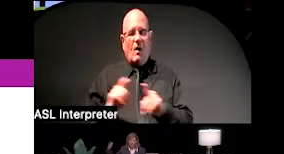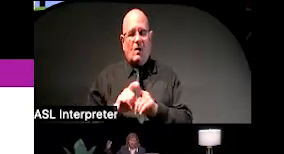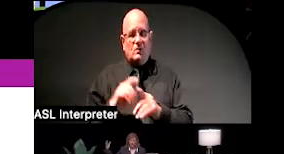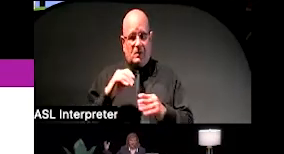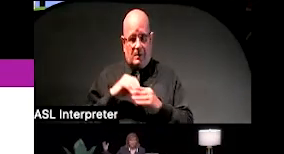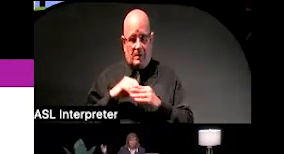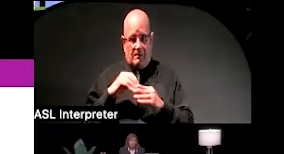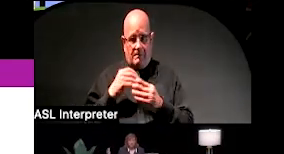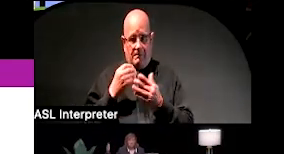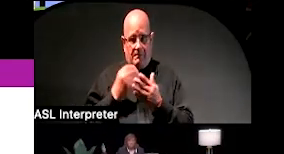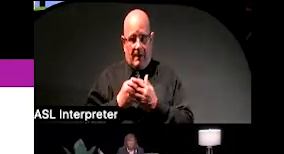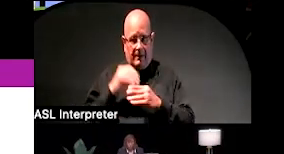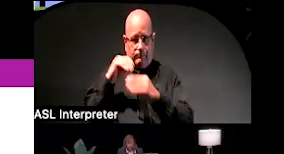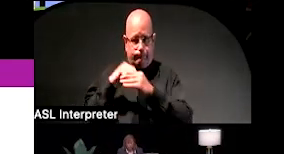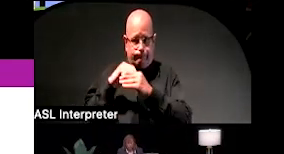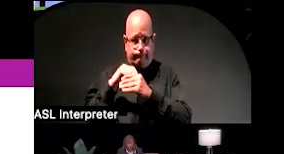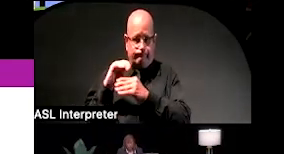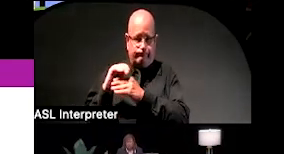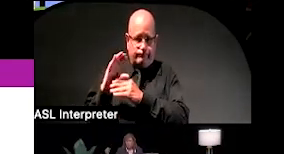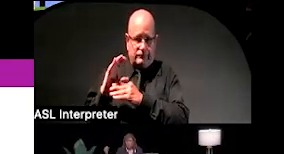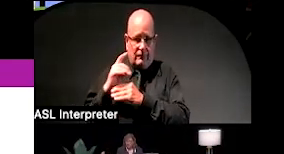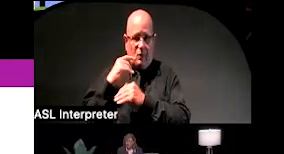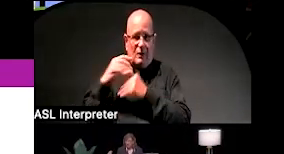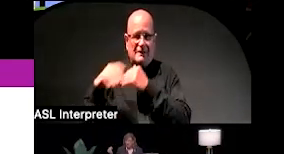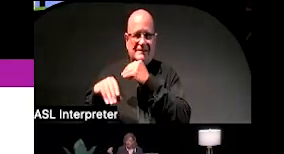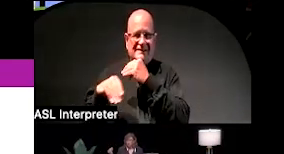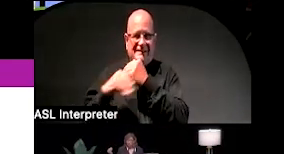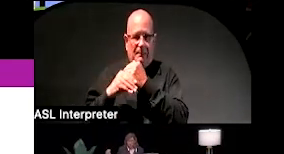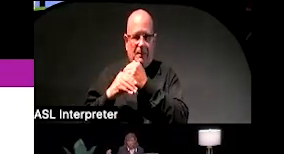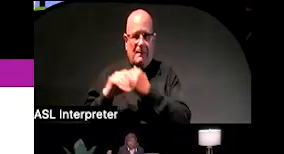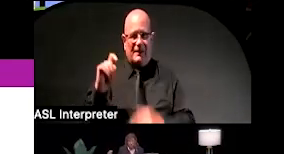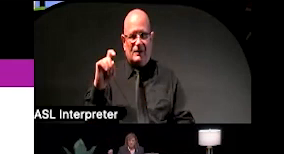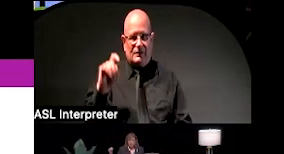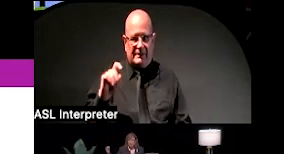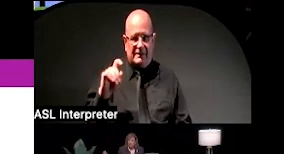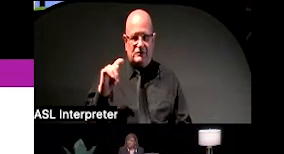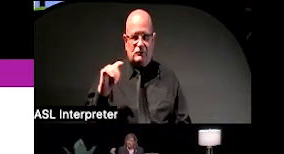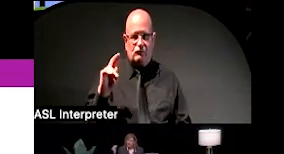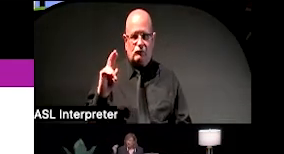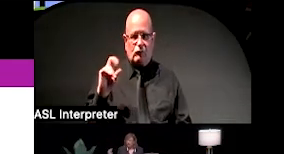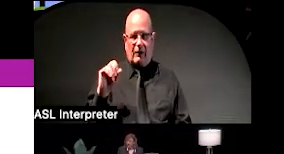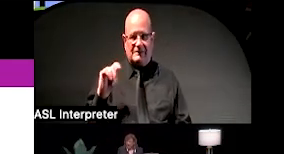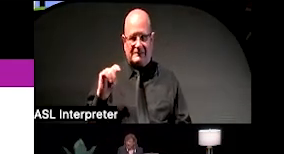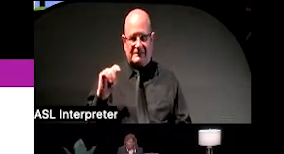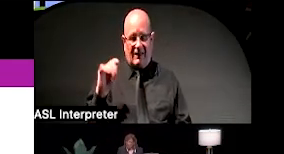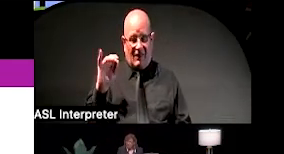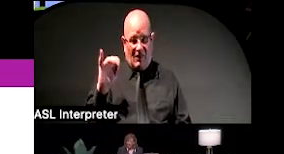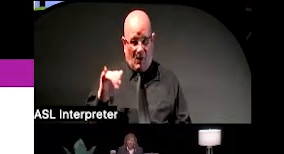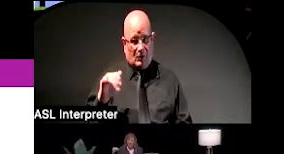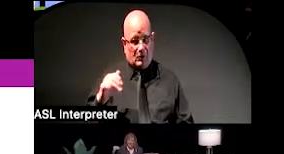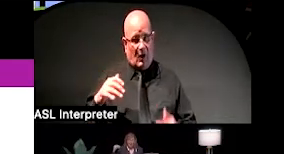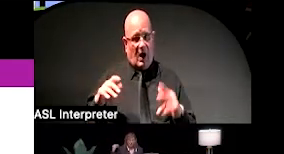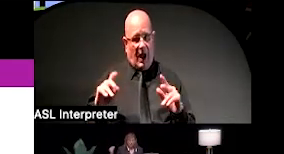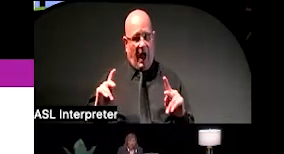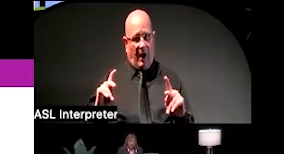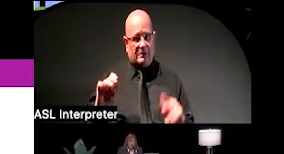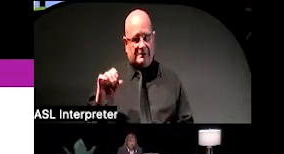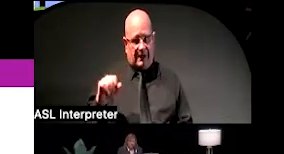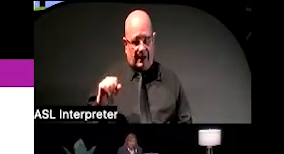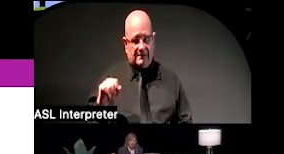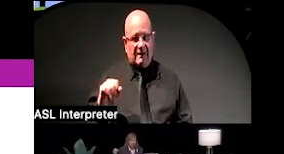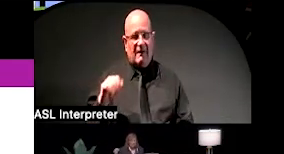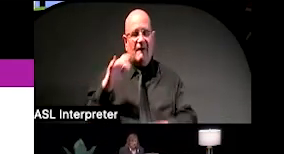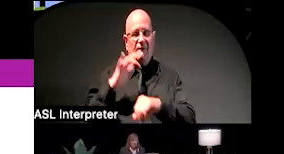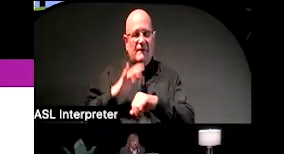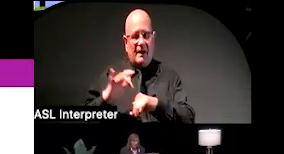what's called a supplemental needs trust. These things are allowed and